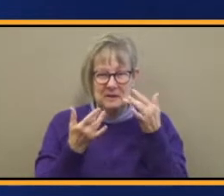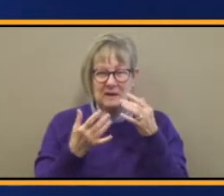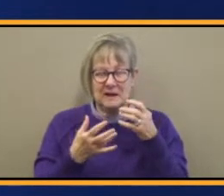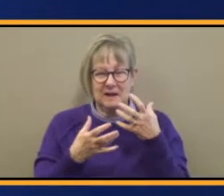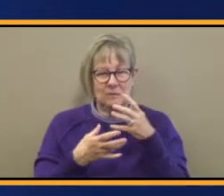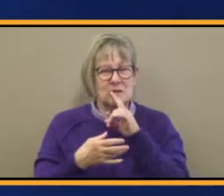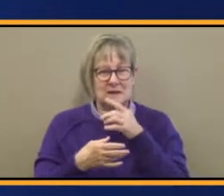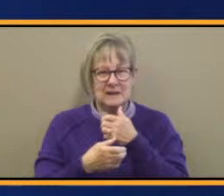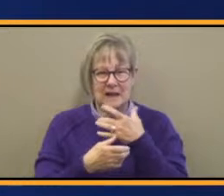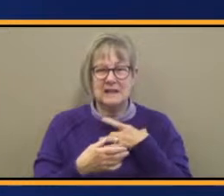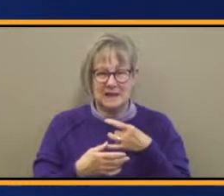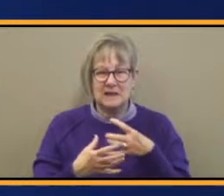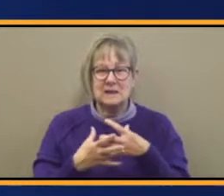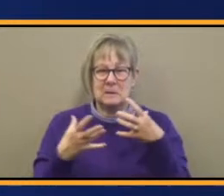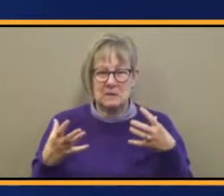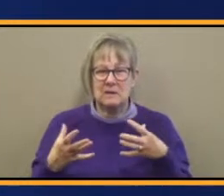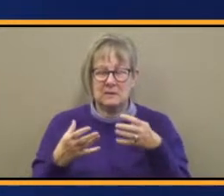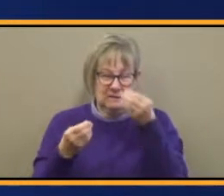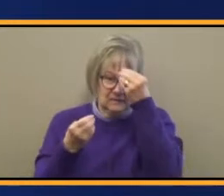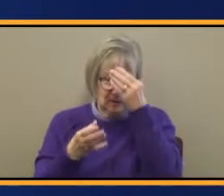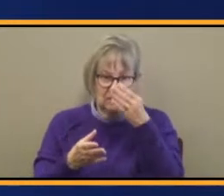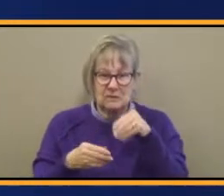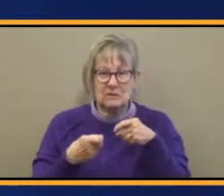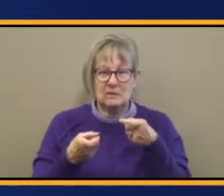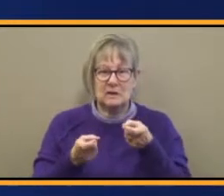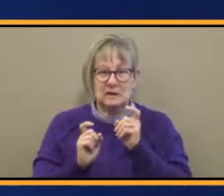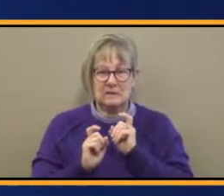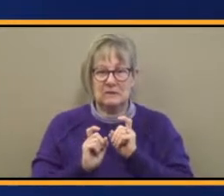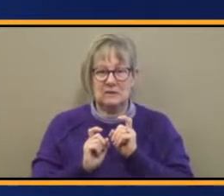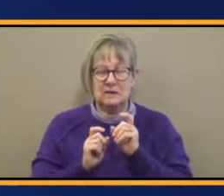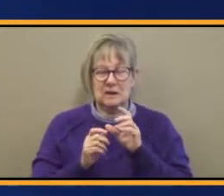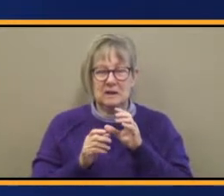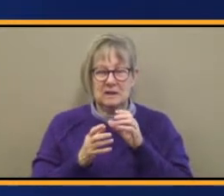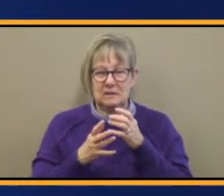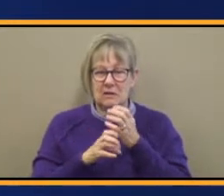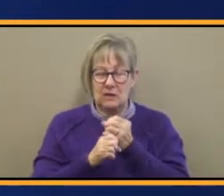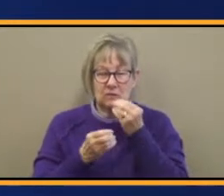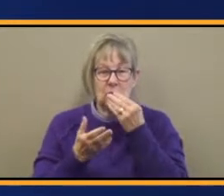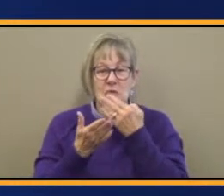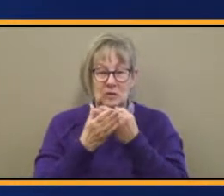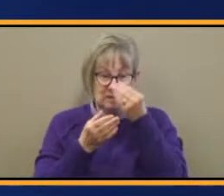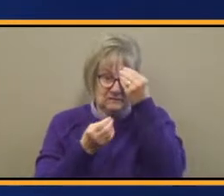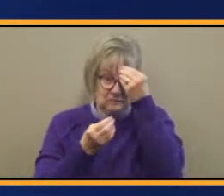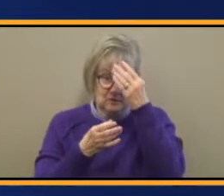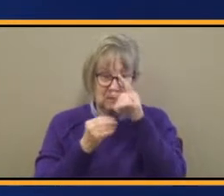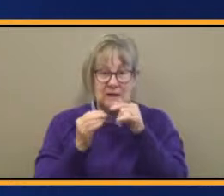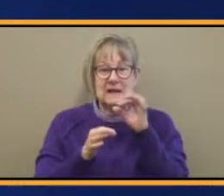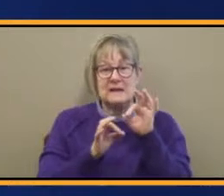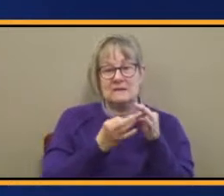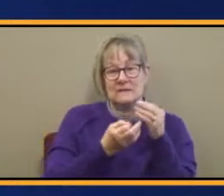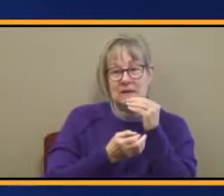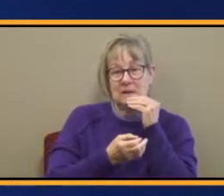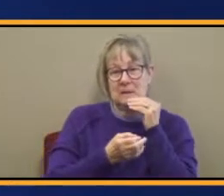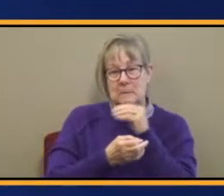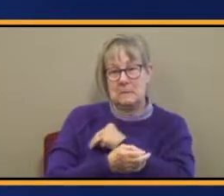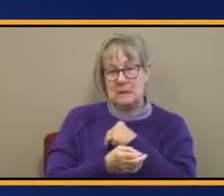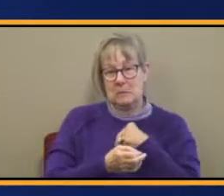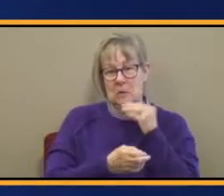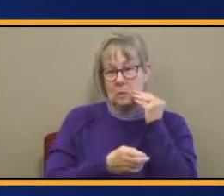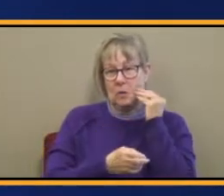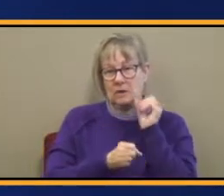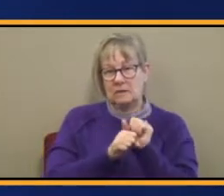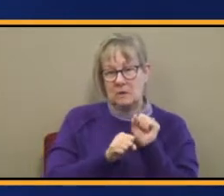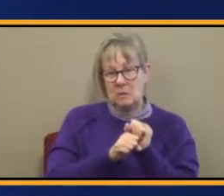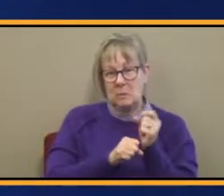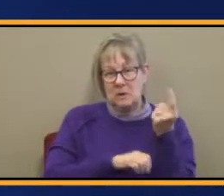gives you. We've gotten some good insights. I have a family member who works from home one day a week, and the usage